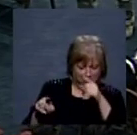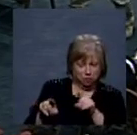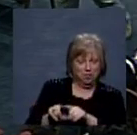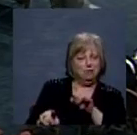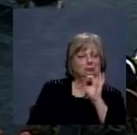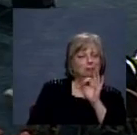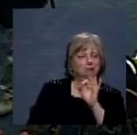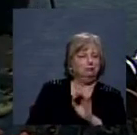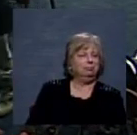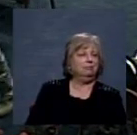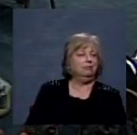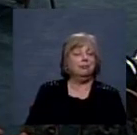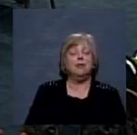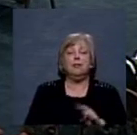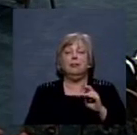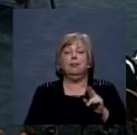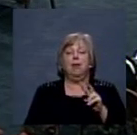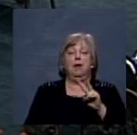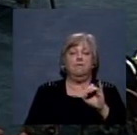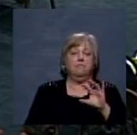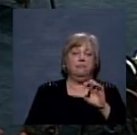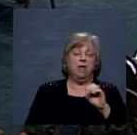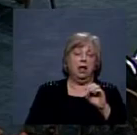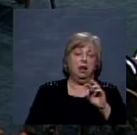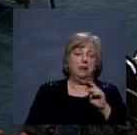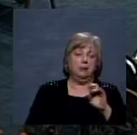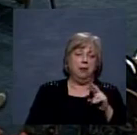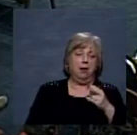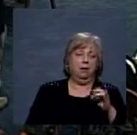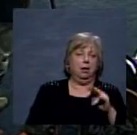recommendation. Vice Mayor Hines? Come back.